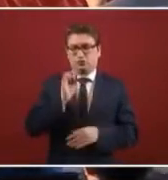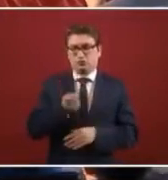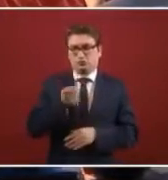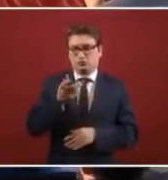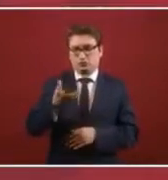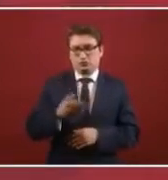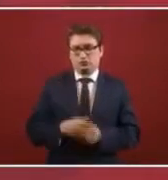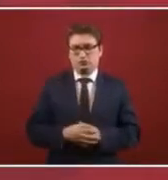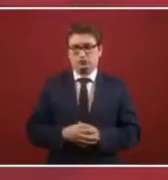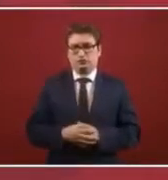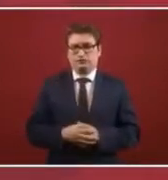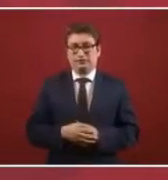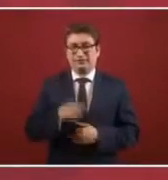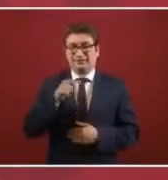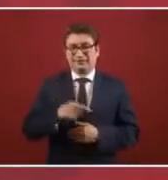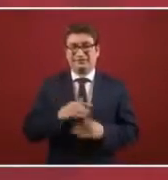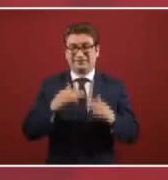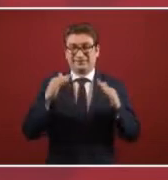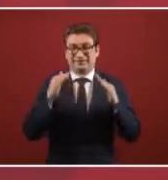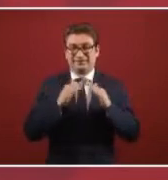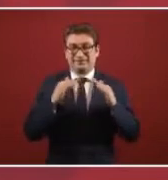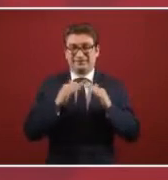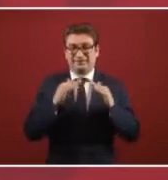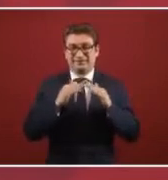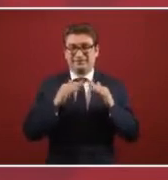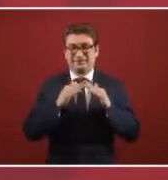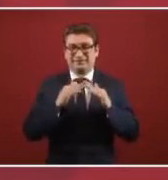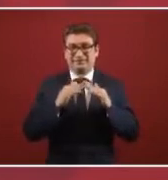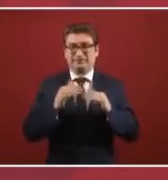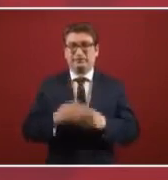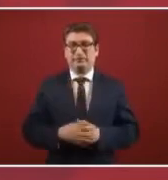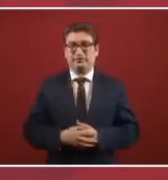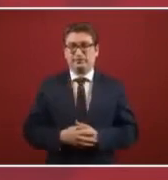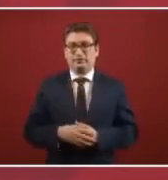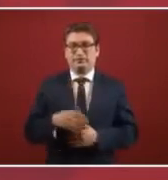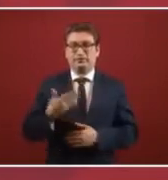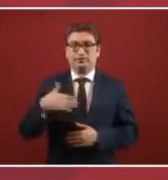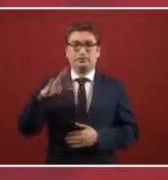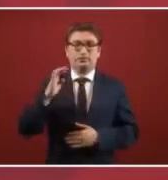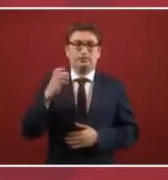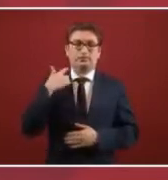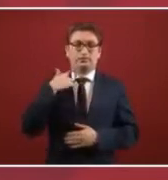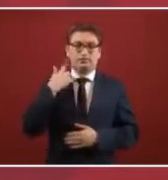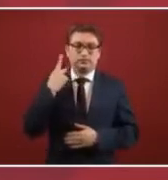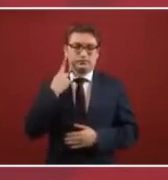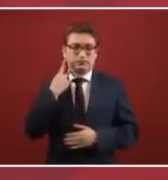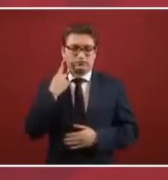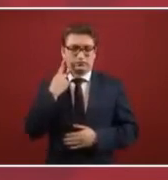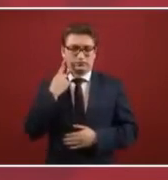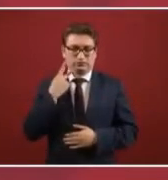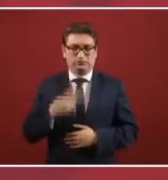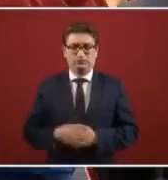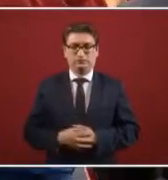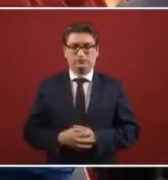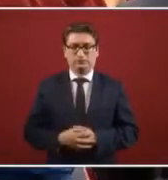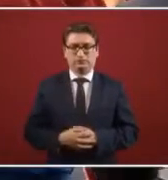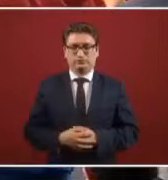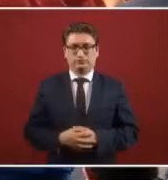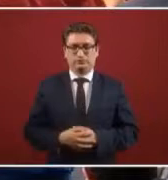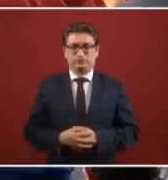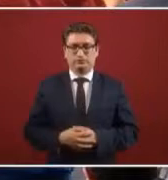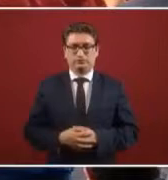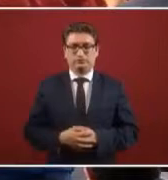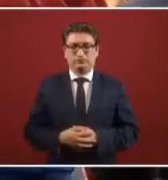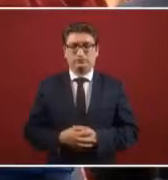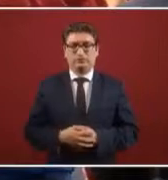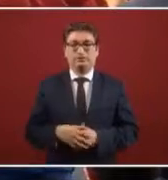home. Esta casa fue This home was de un político. from a politician.